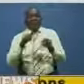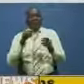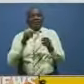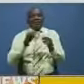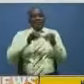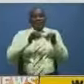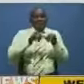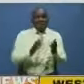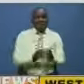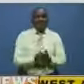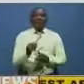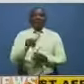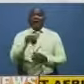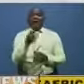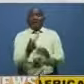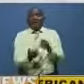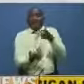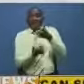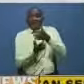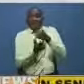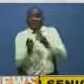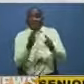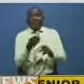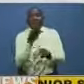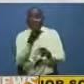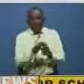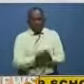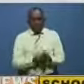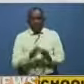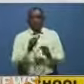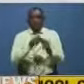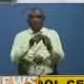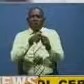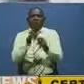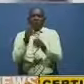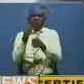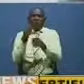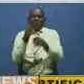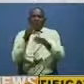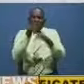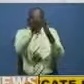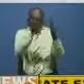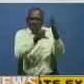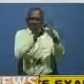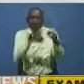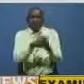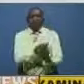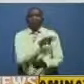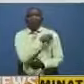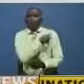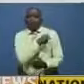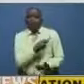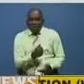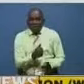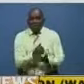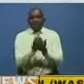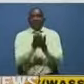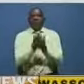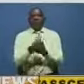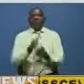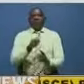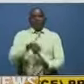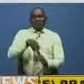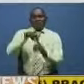engineers, and other technical teams have designed these hospitals to reflect our